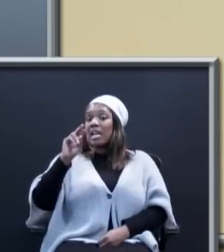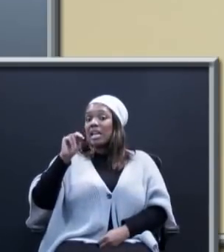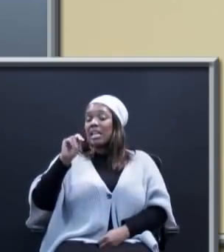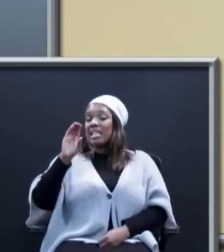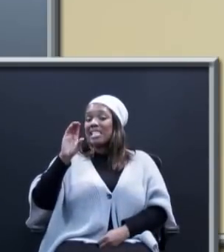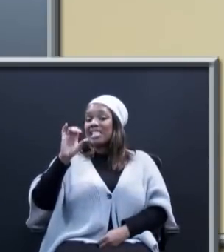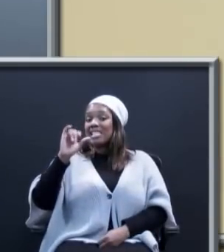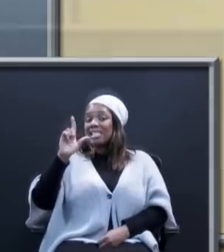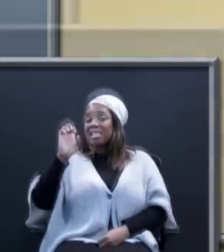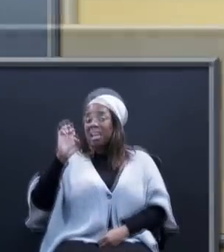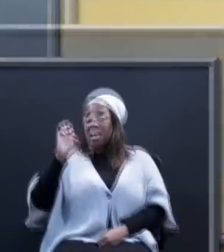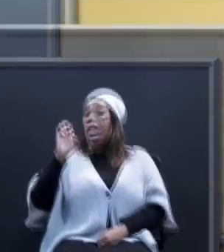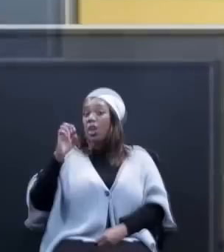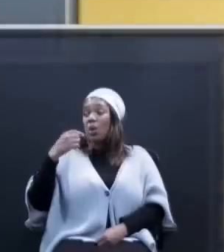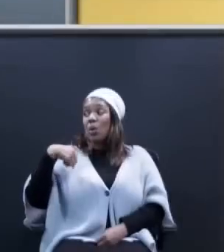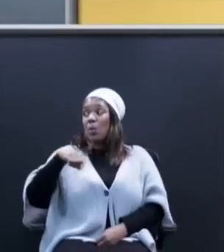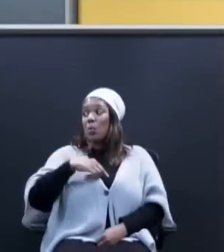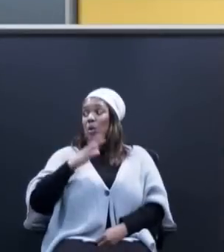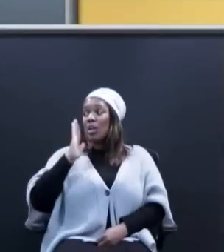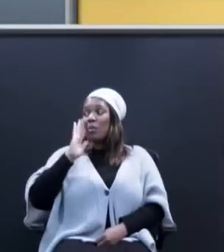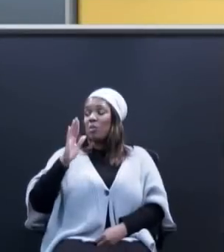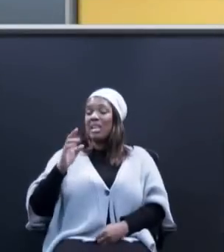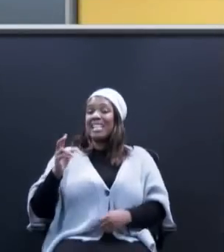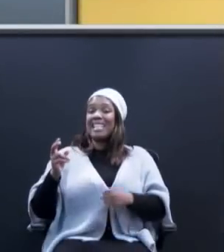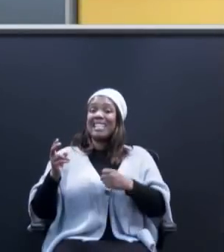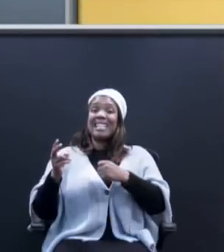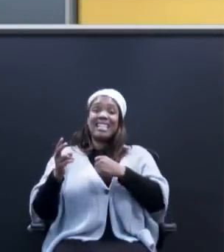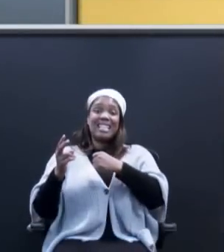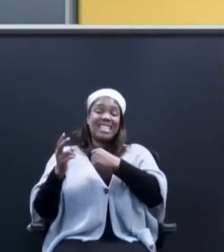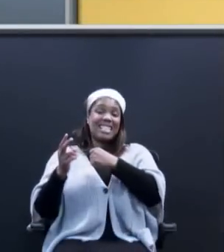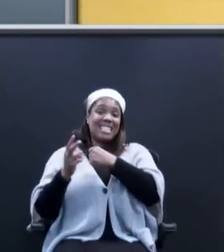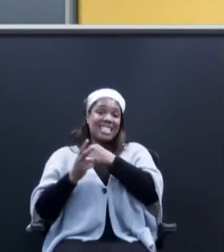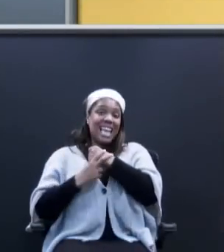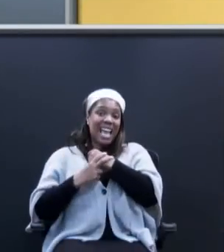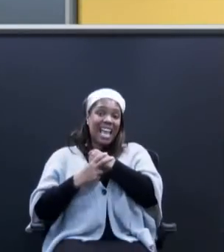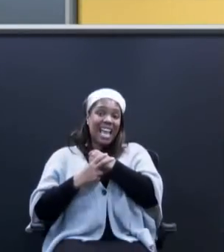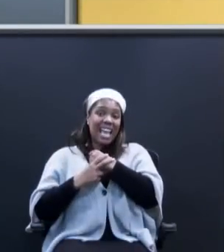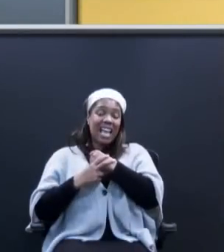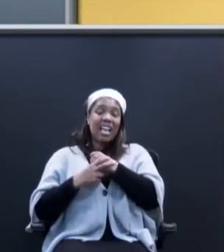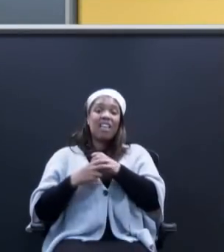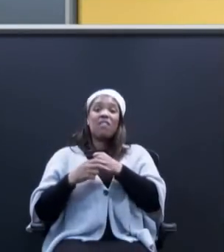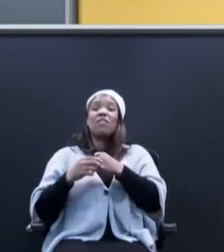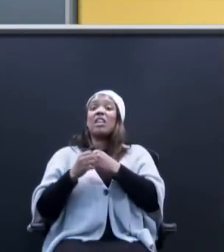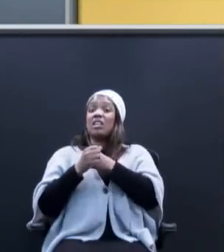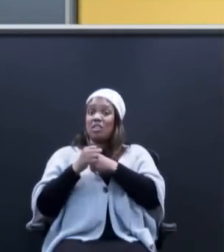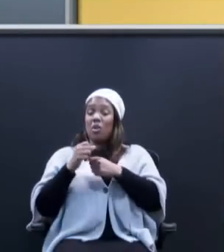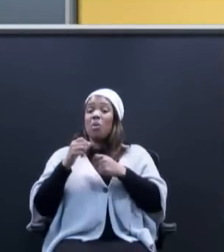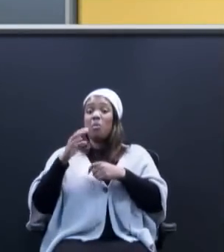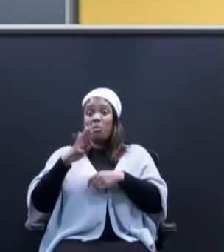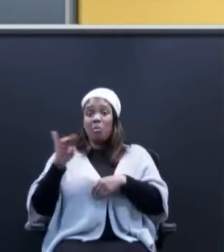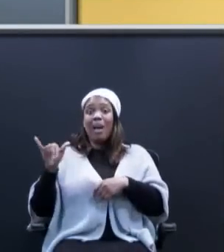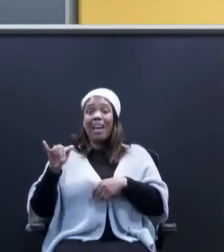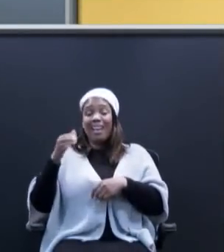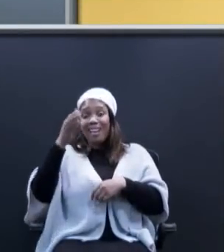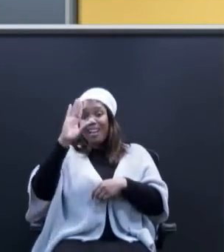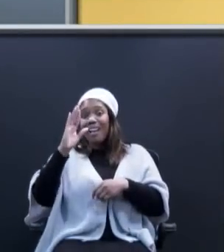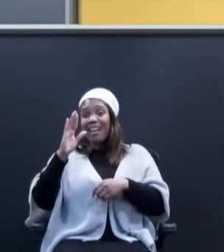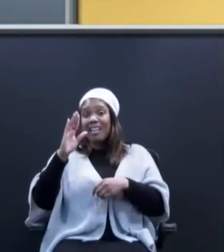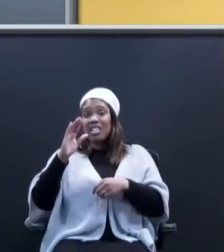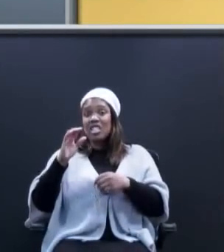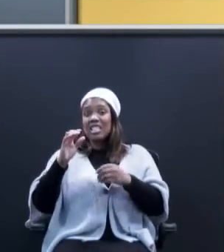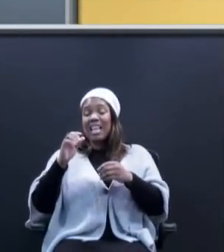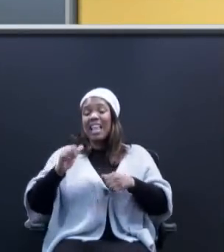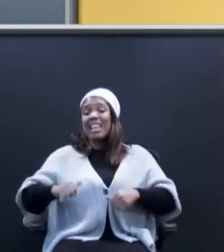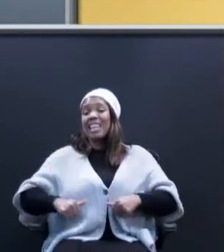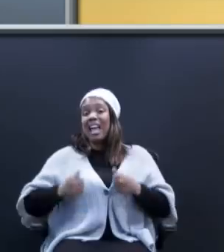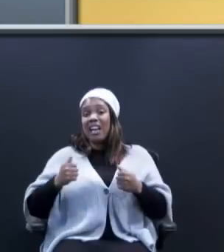life. Whoa. So if he didn't have no more life, then ain't nobody going to be saved, is he? See, the blood just